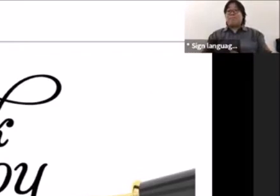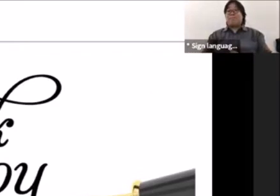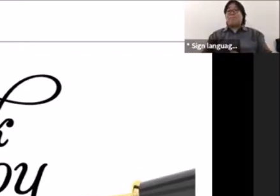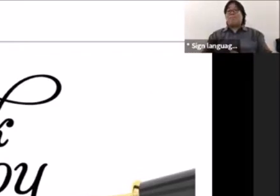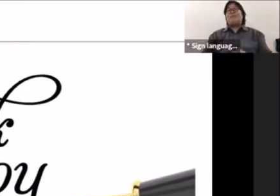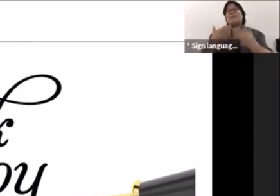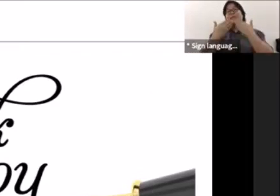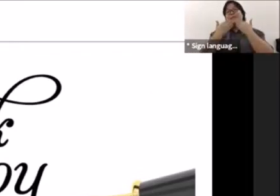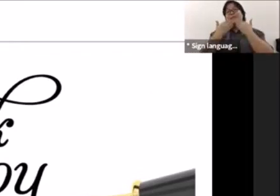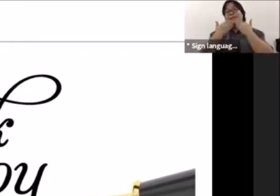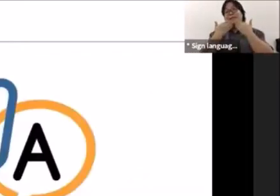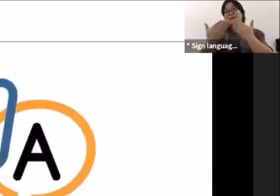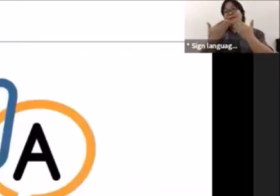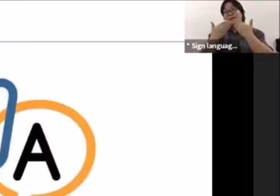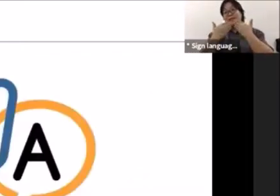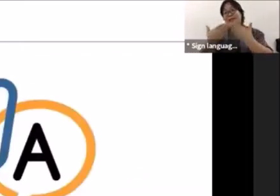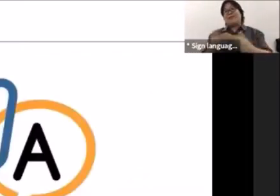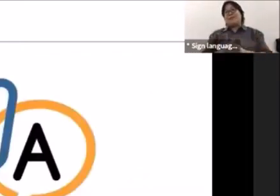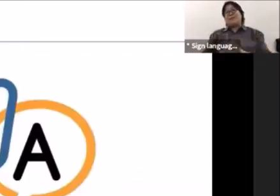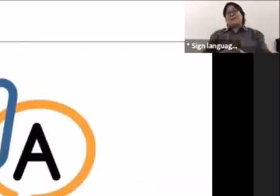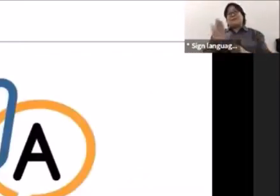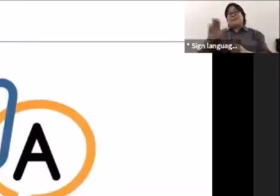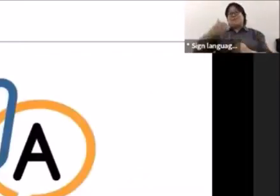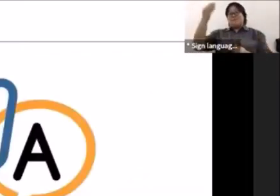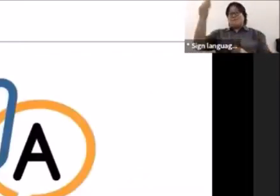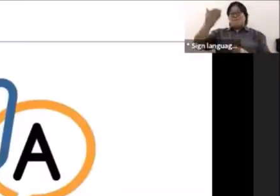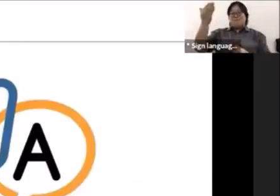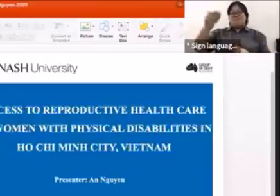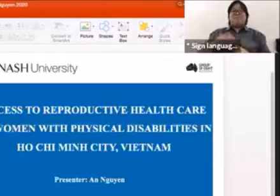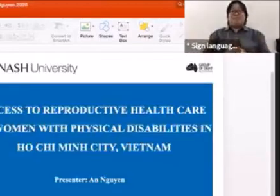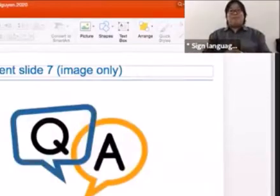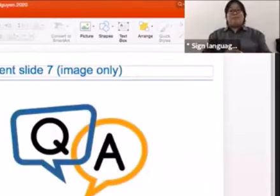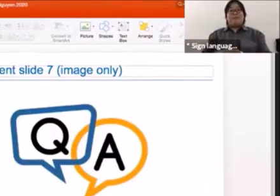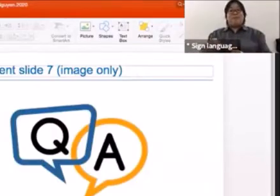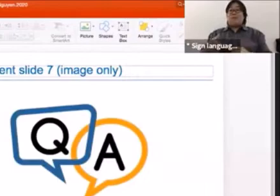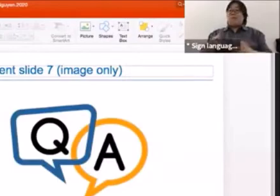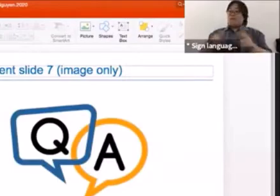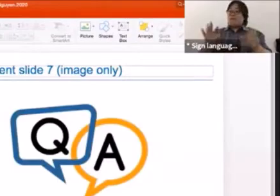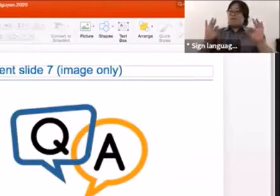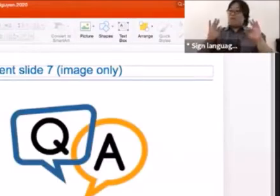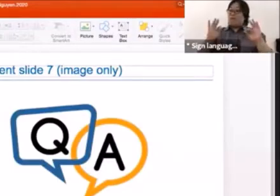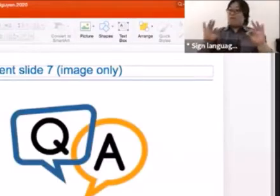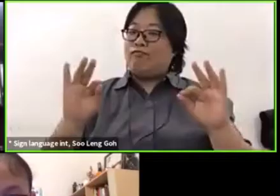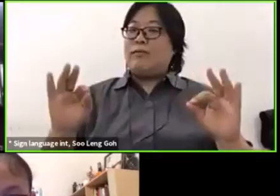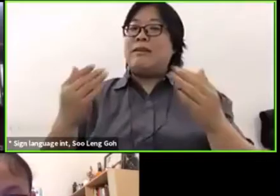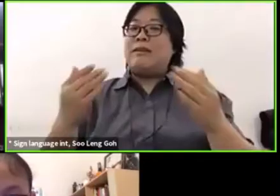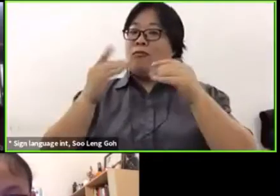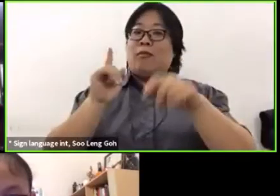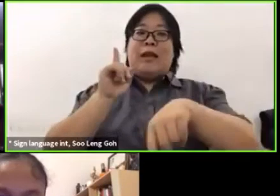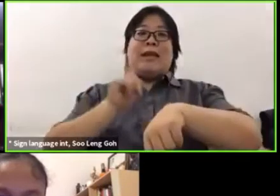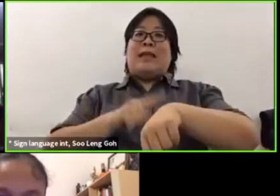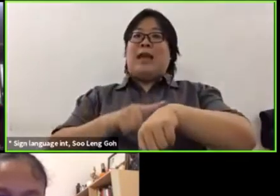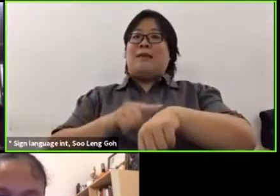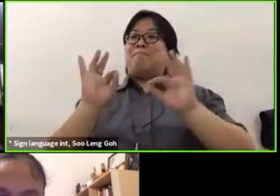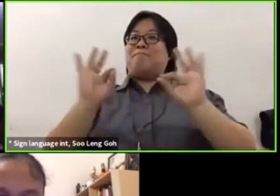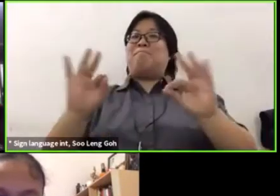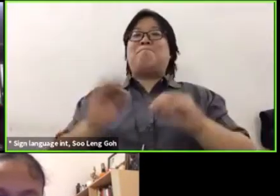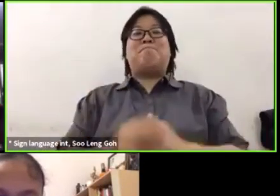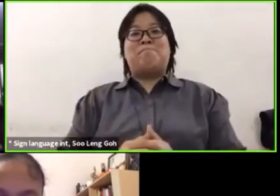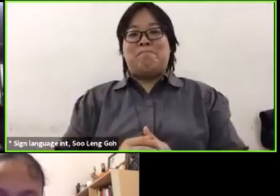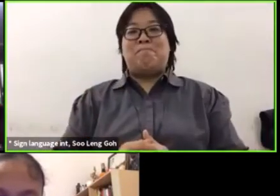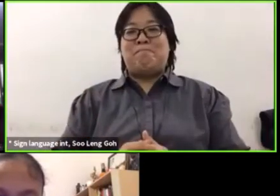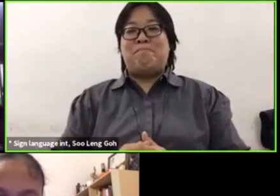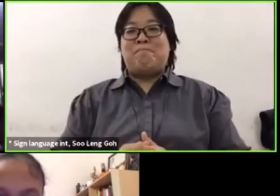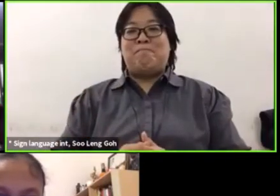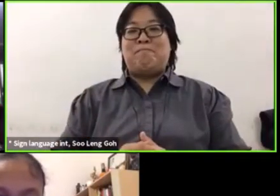Thank you. Thank you so much for your presentation. And this is really great. And thanks on time. We know